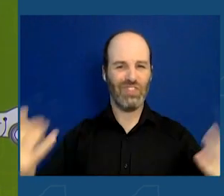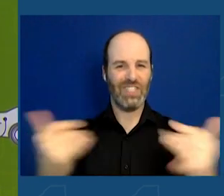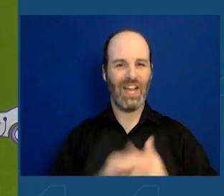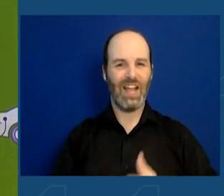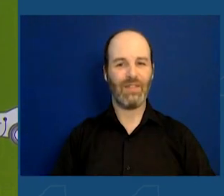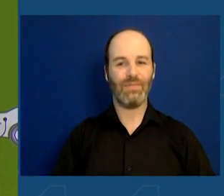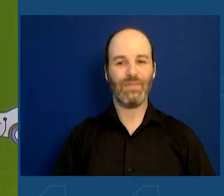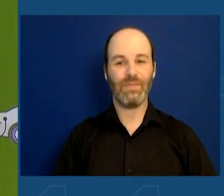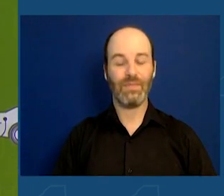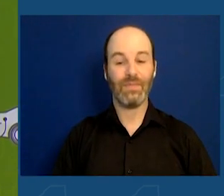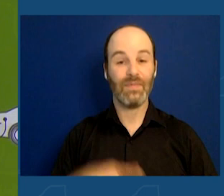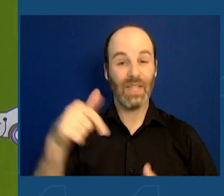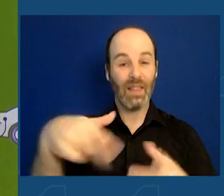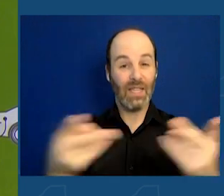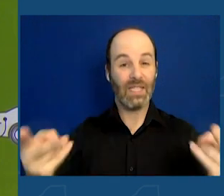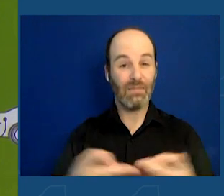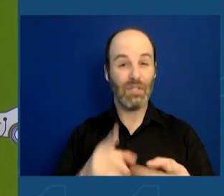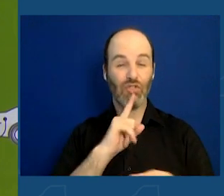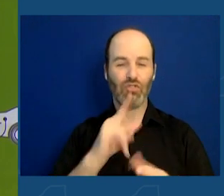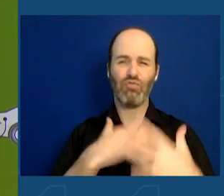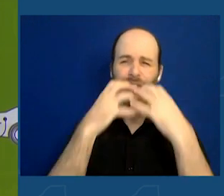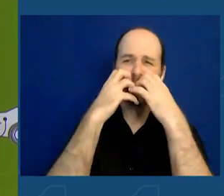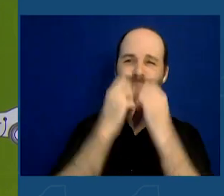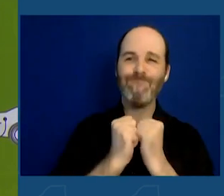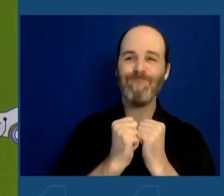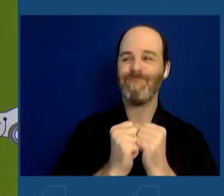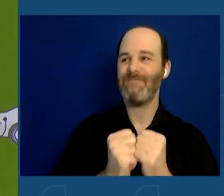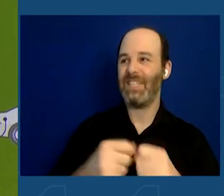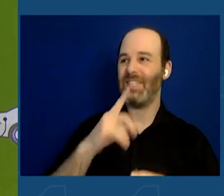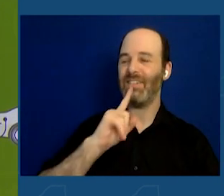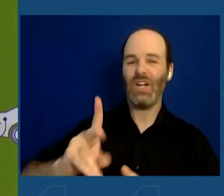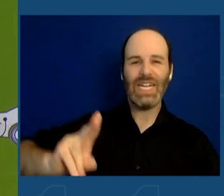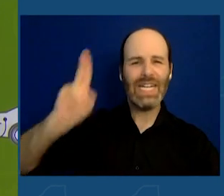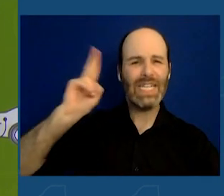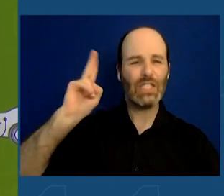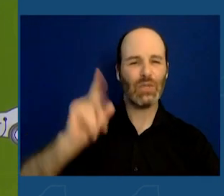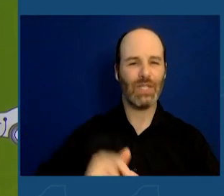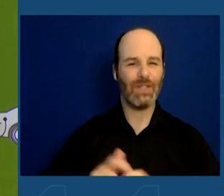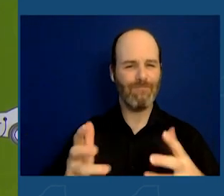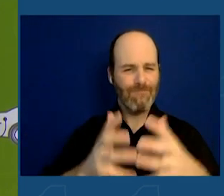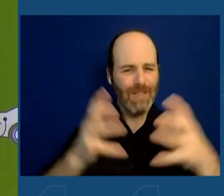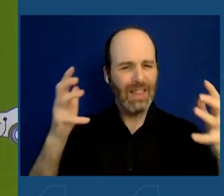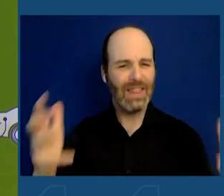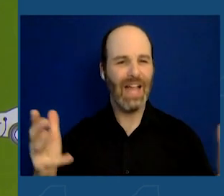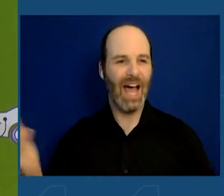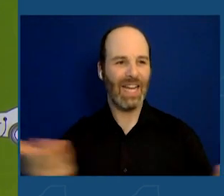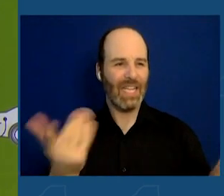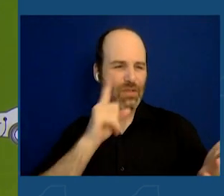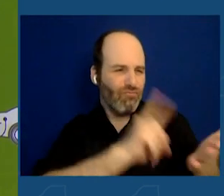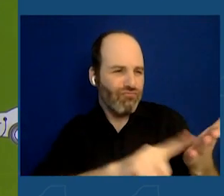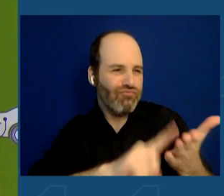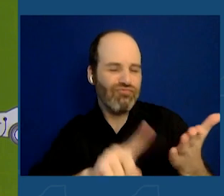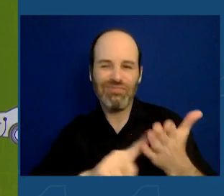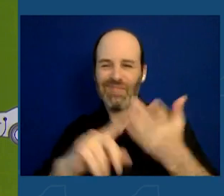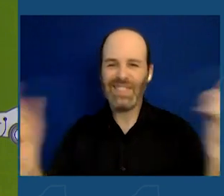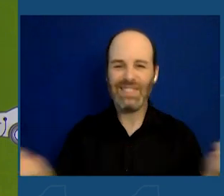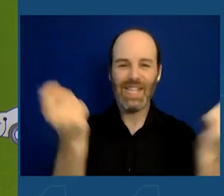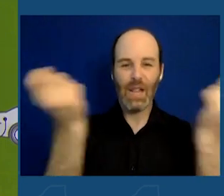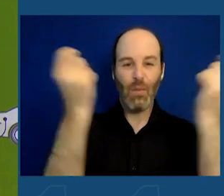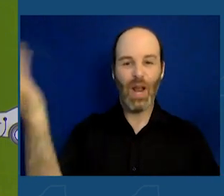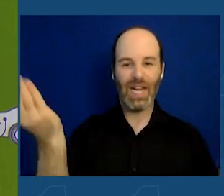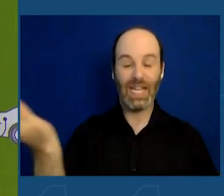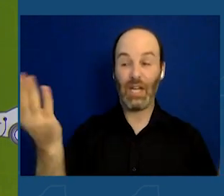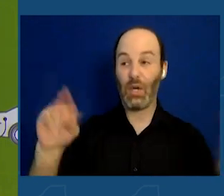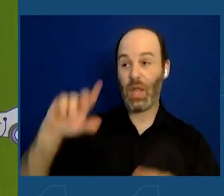But this place is really a treasure trove of history. There's so much to explore and to celebrate about the Bronx.